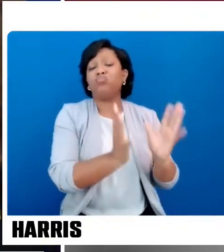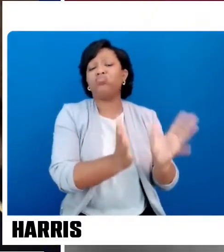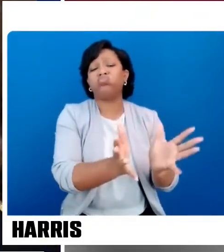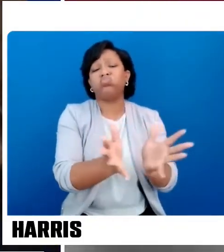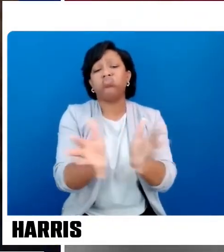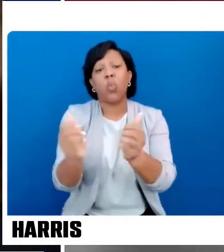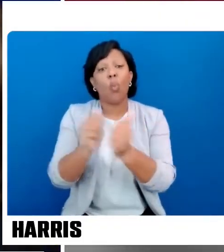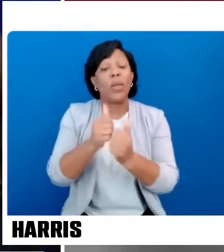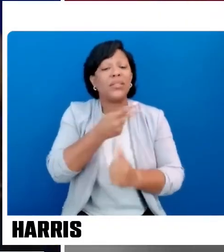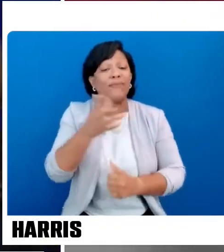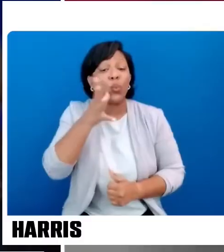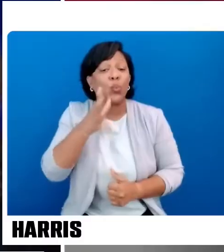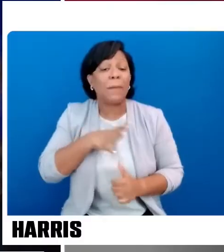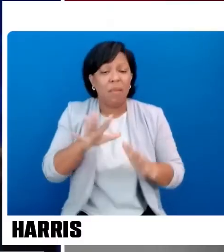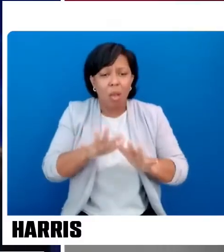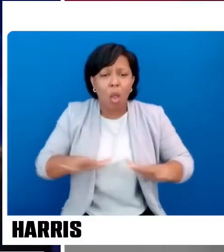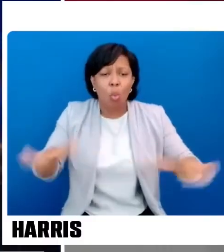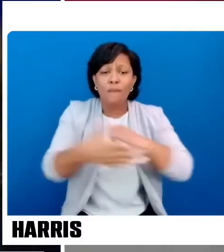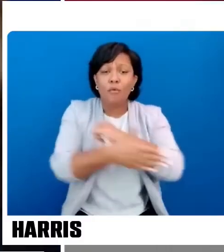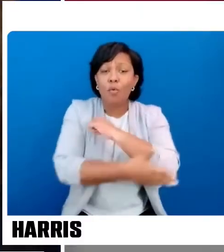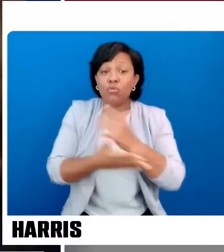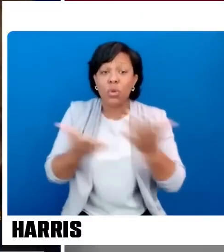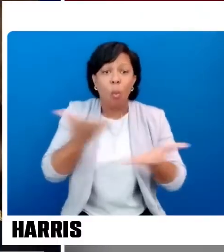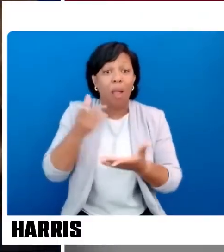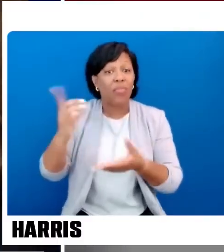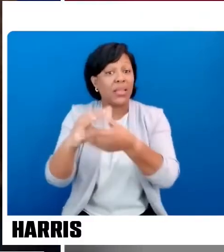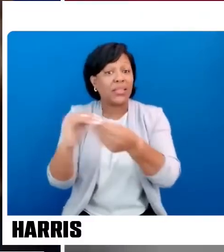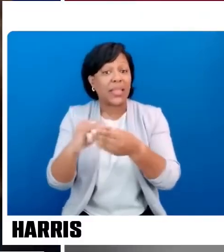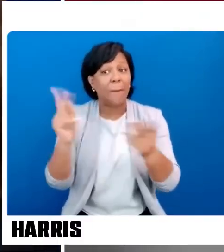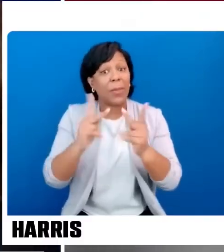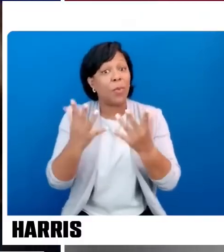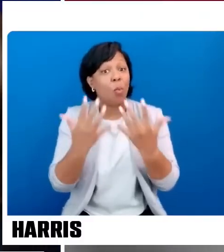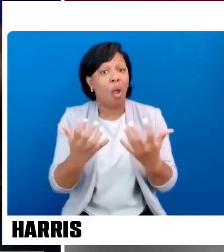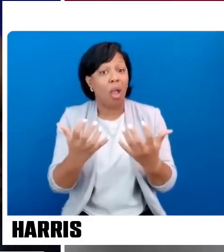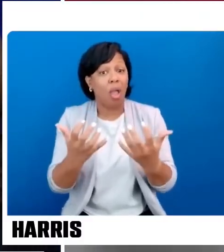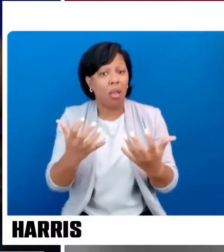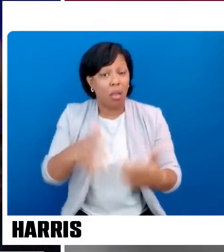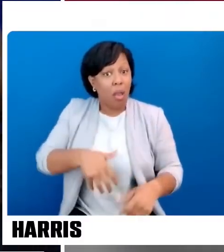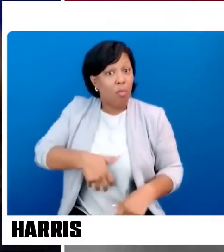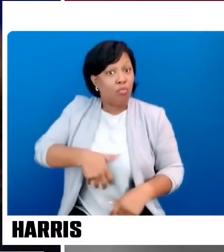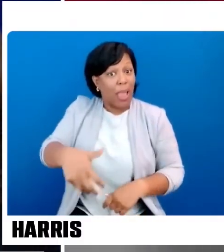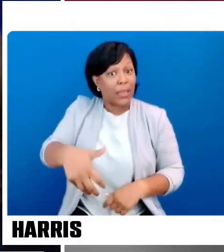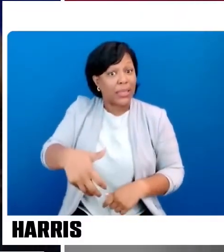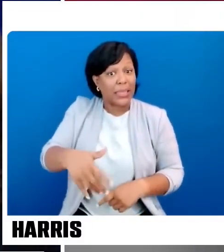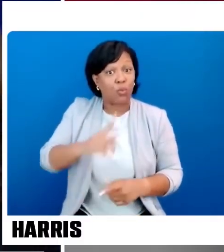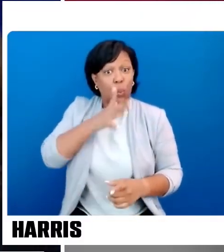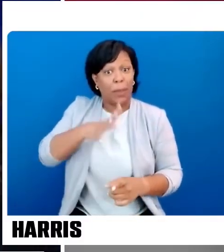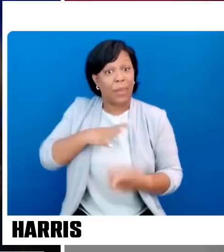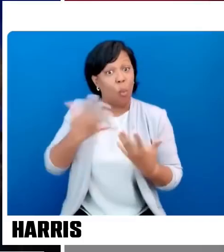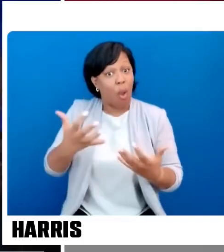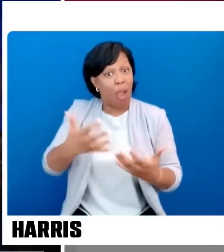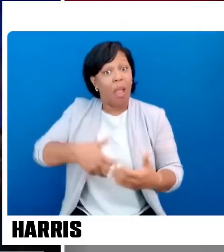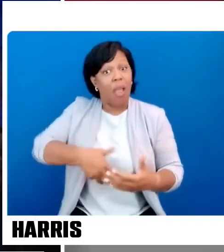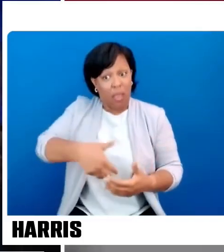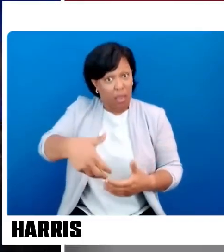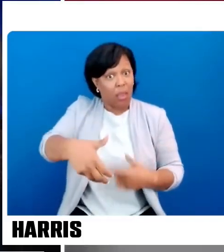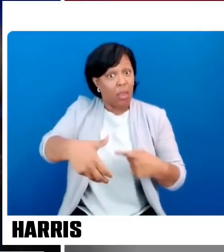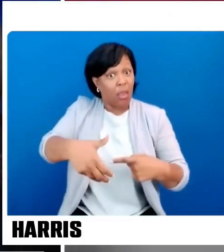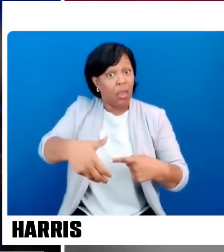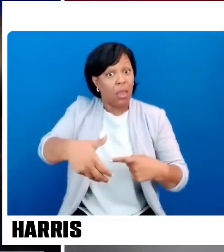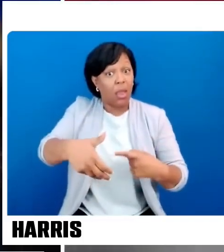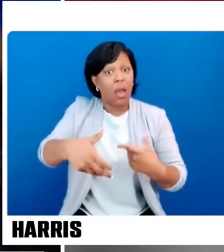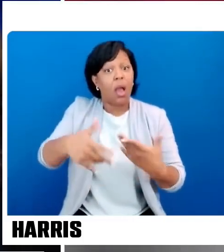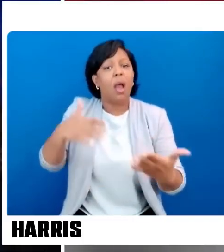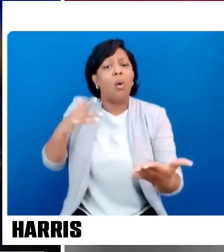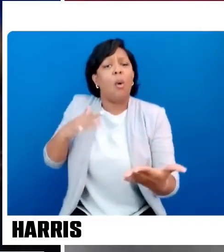to talk about this is what people wanted? Pregnant women who want to carry a pregnancy to term, suffering from a